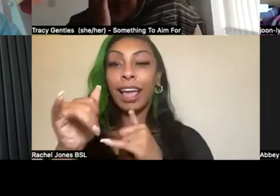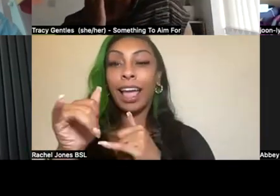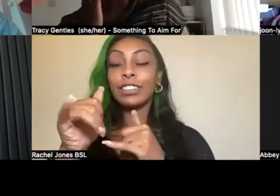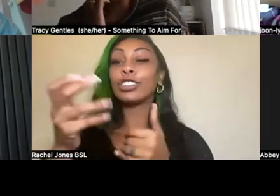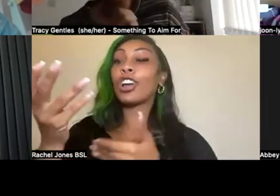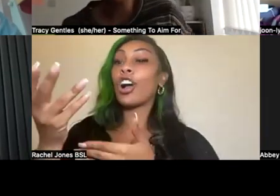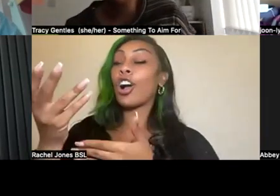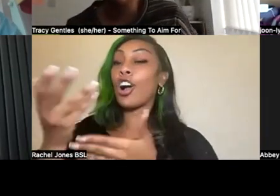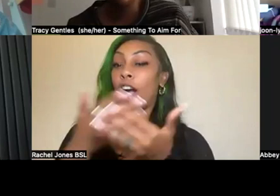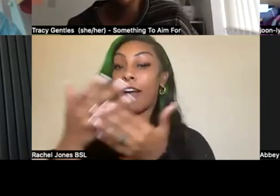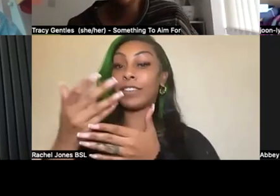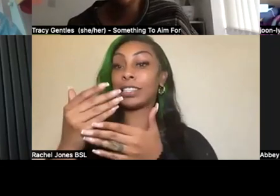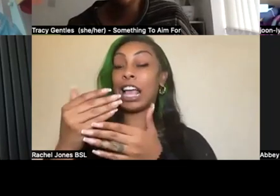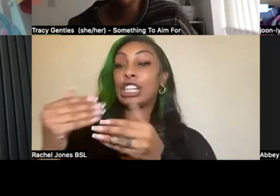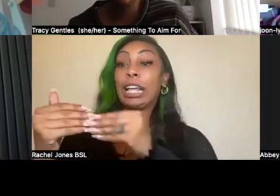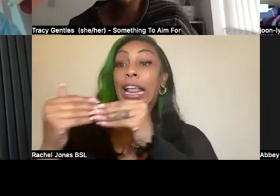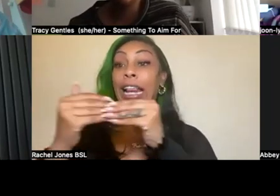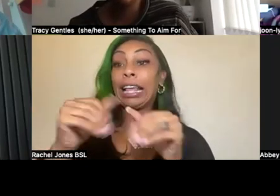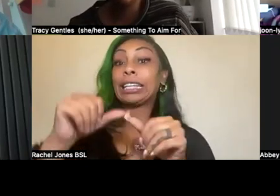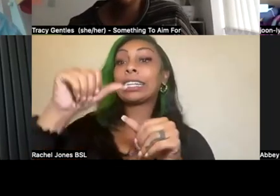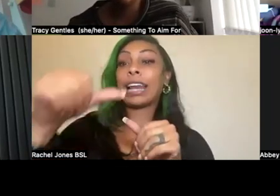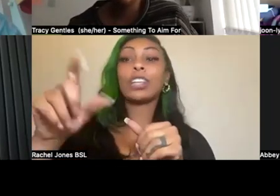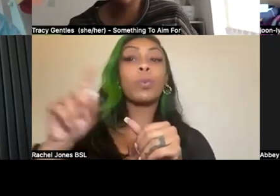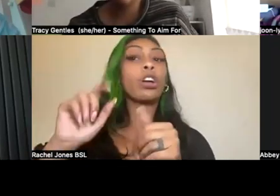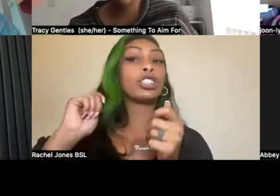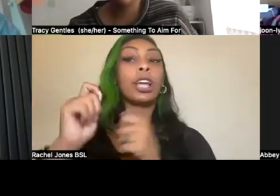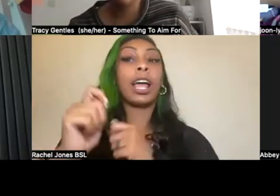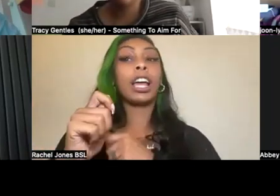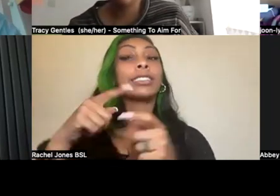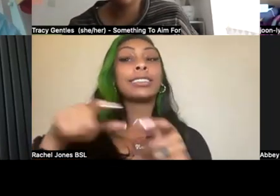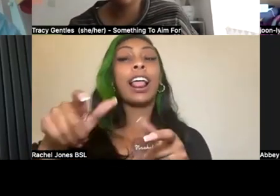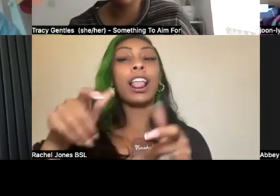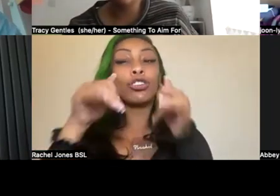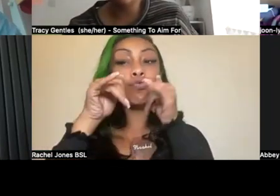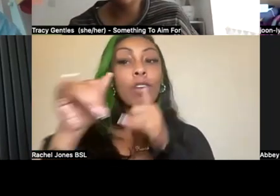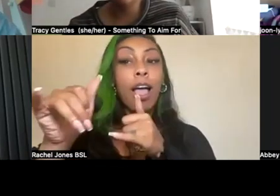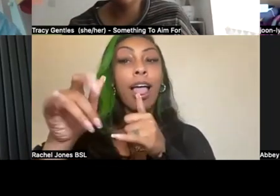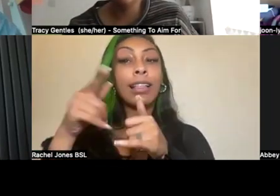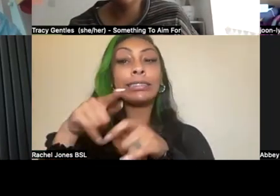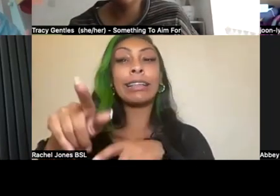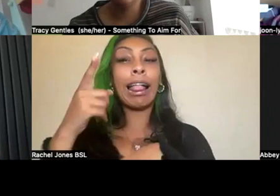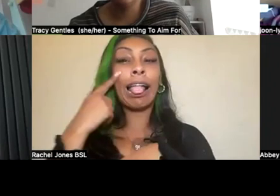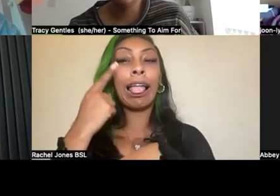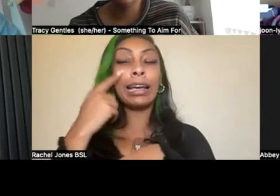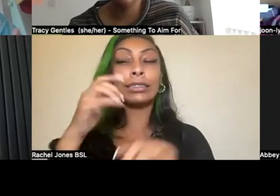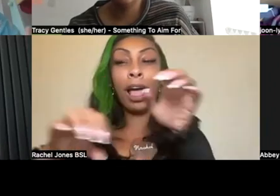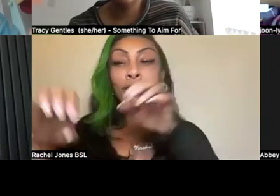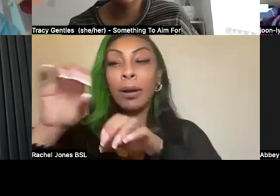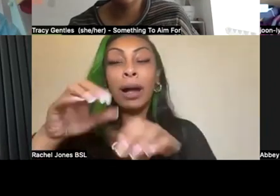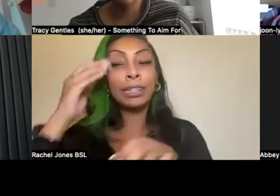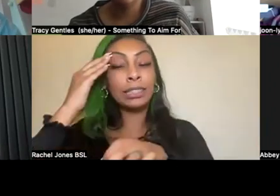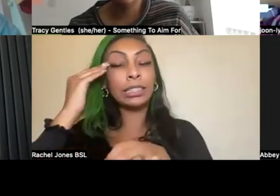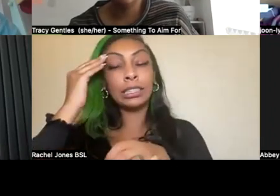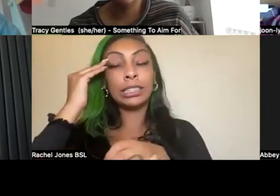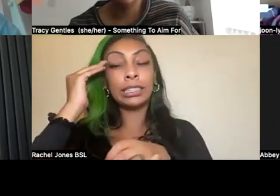change. We're still trialing that. We're still experimenting and figuring out different ways of testing